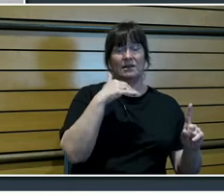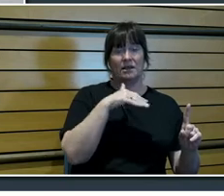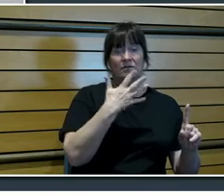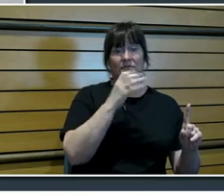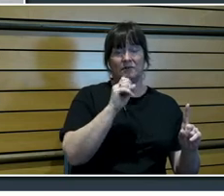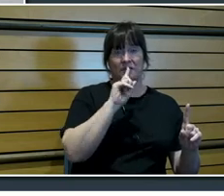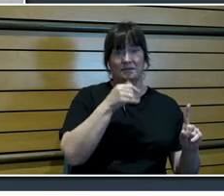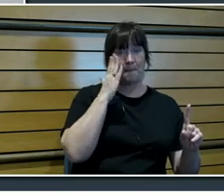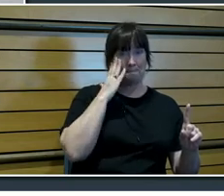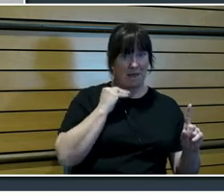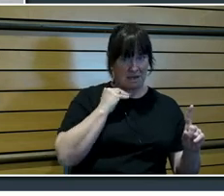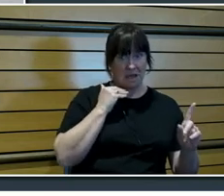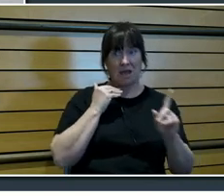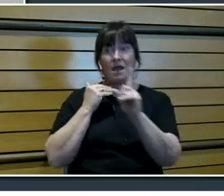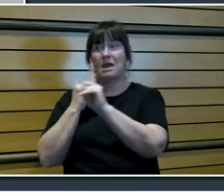750 Pākehā,